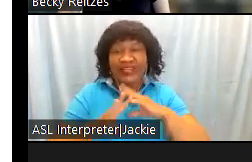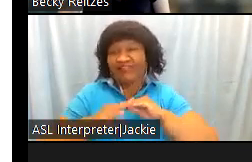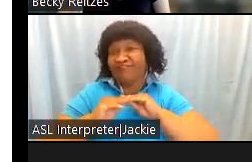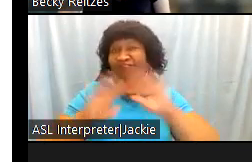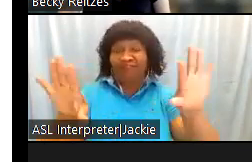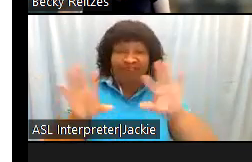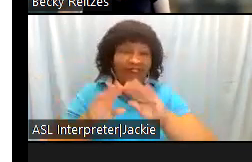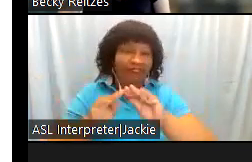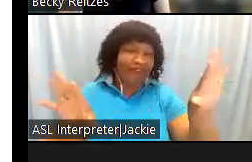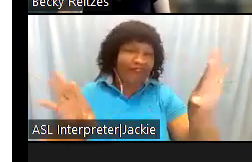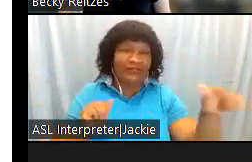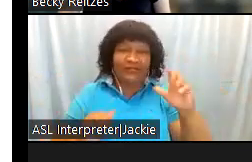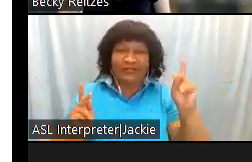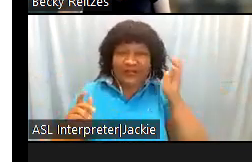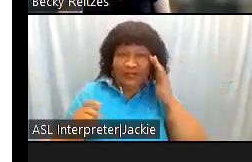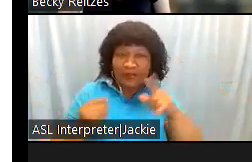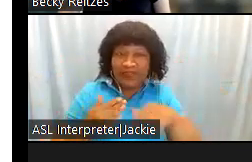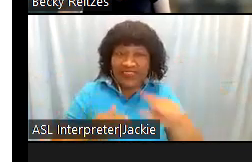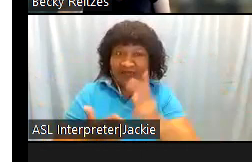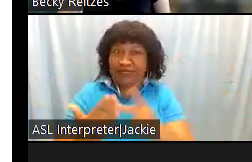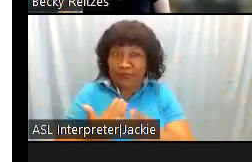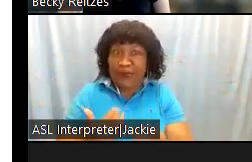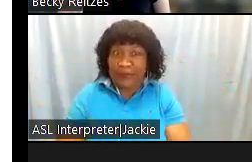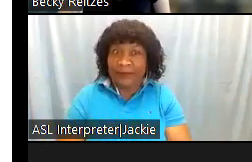out about this new program.